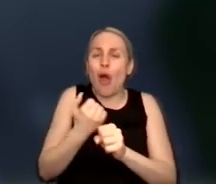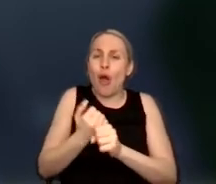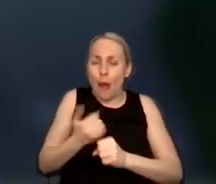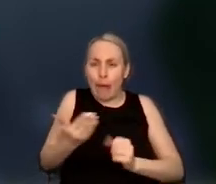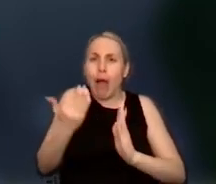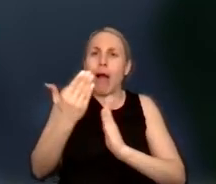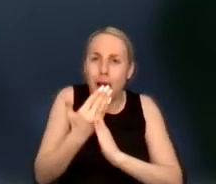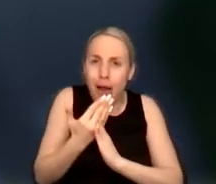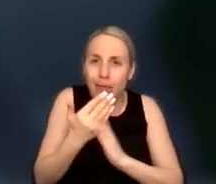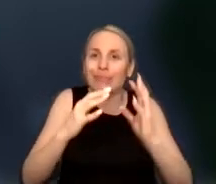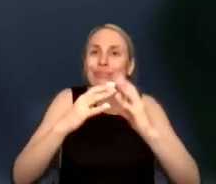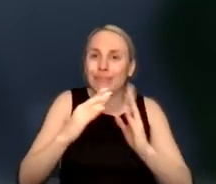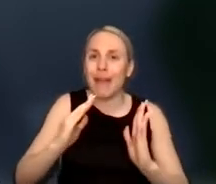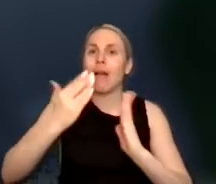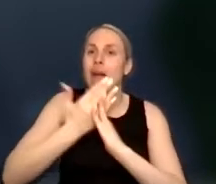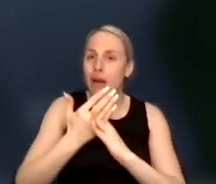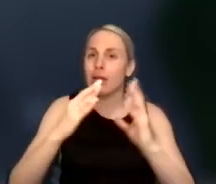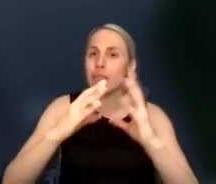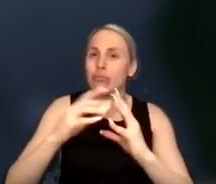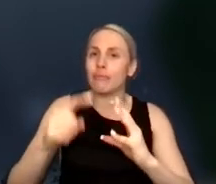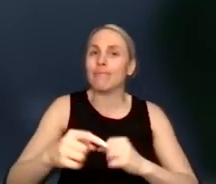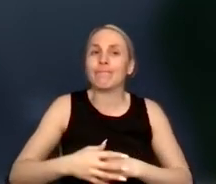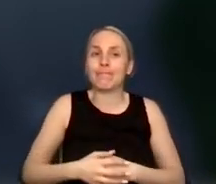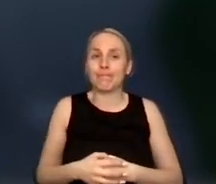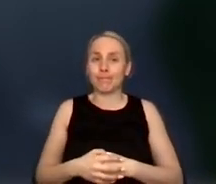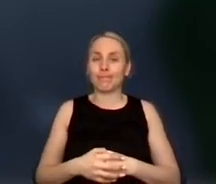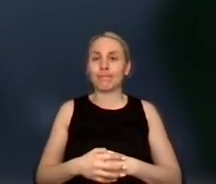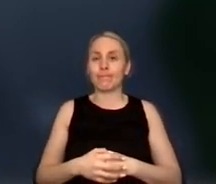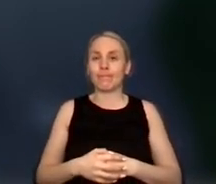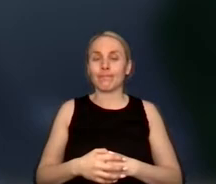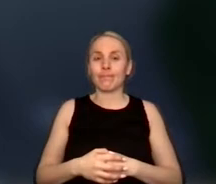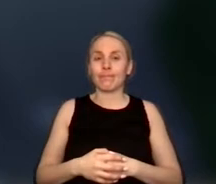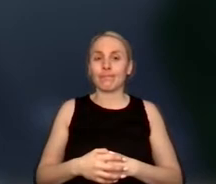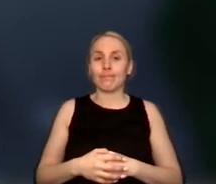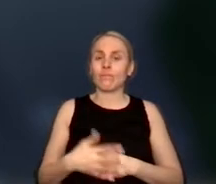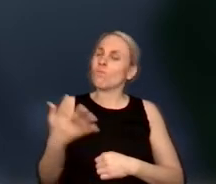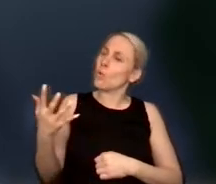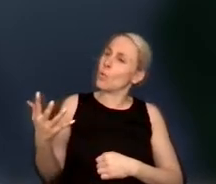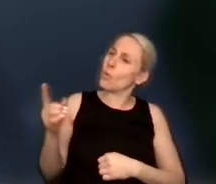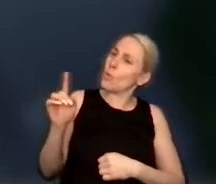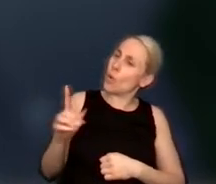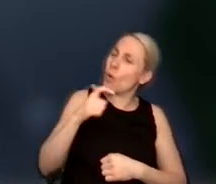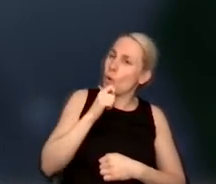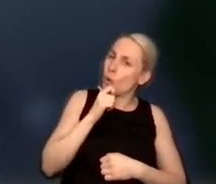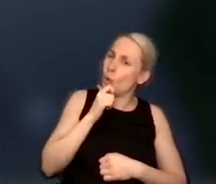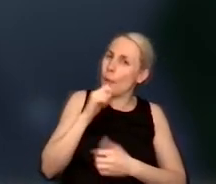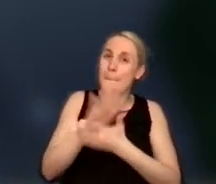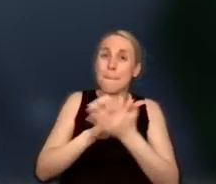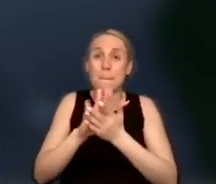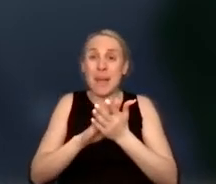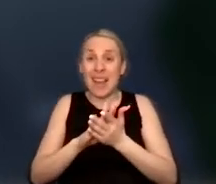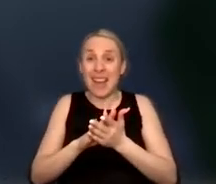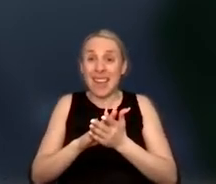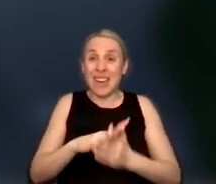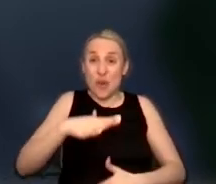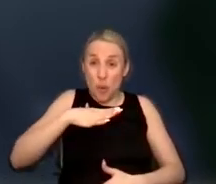work. So I think this is part of that classic discussion of, are you purposely putting yourself through hell while making an art